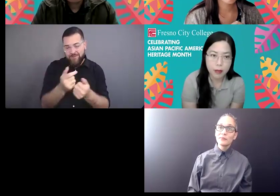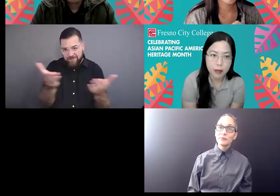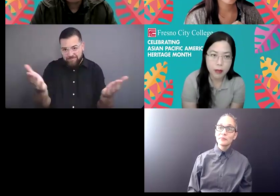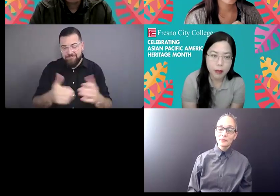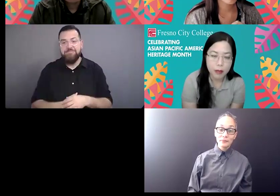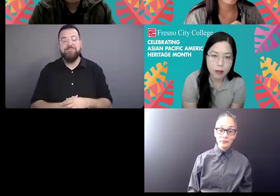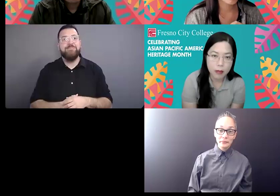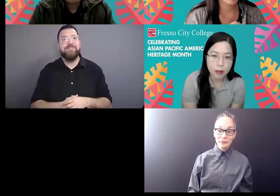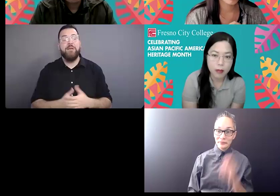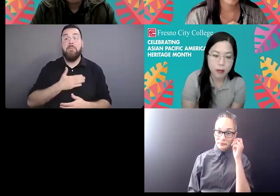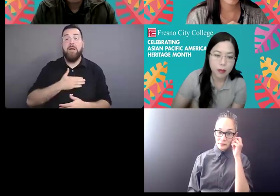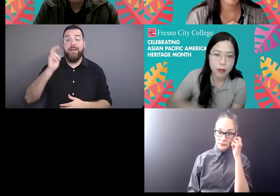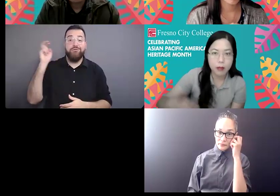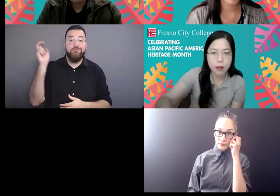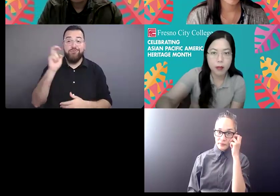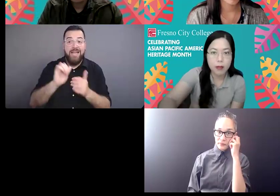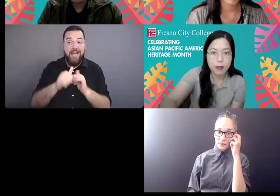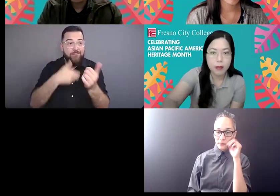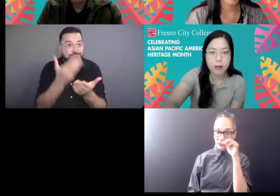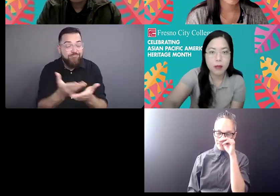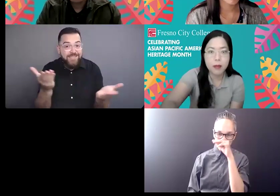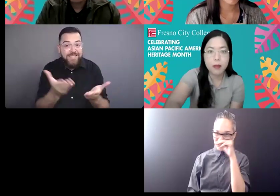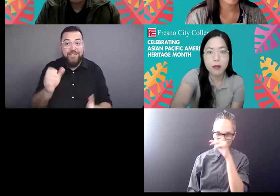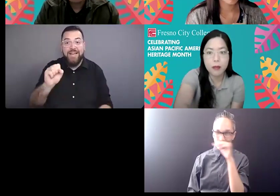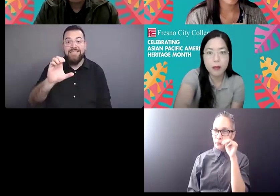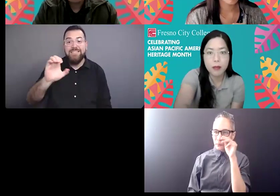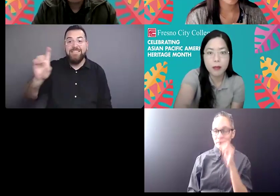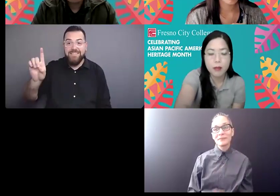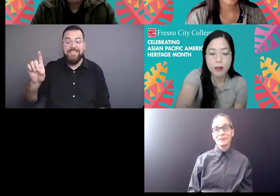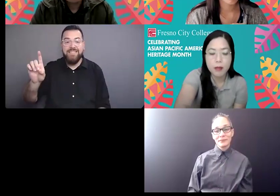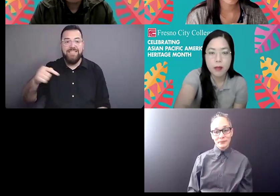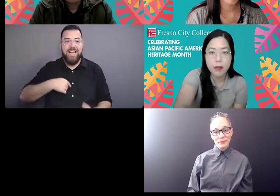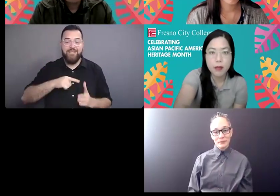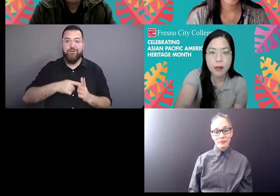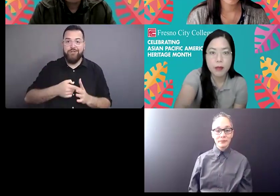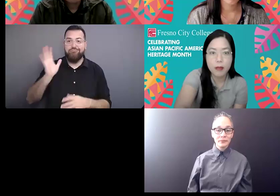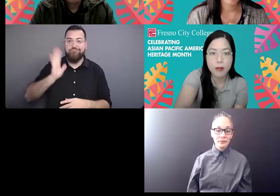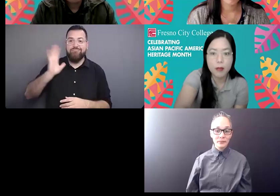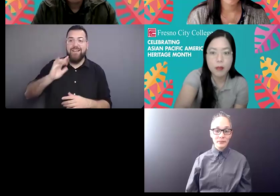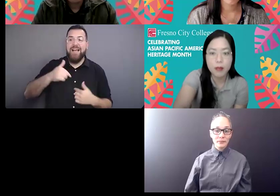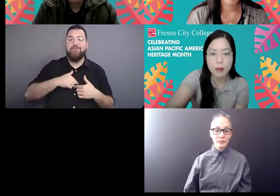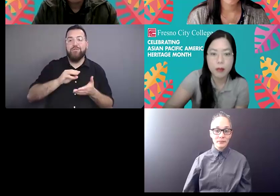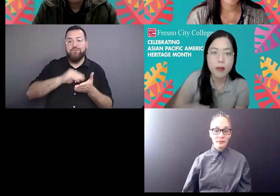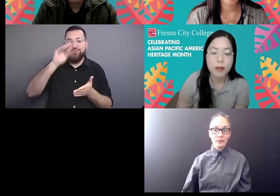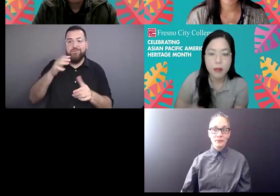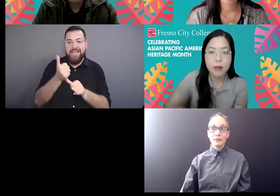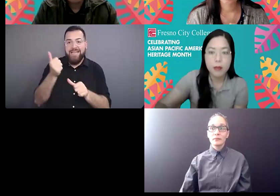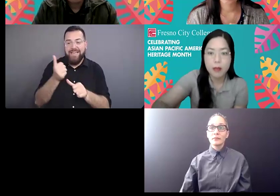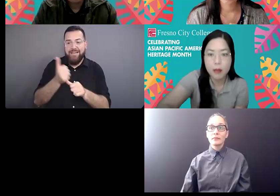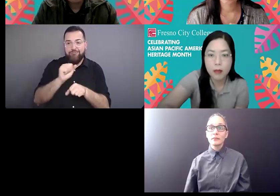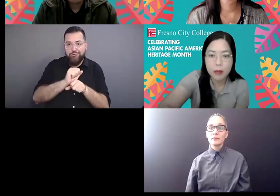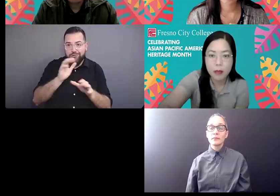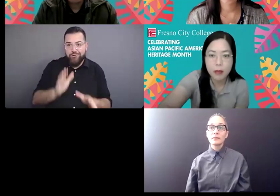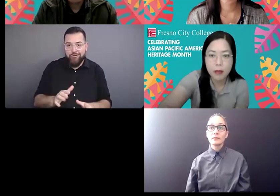So my journey to State Center started off actually being a student aid worker, specifically a tutor for the Fresno City College Upward